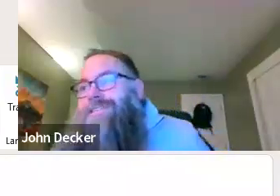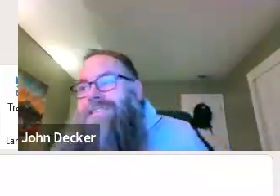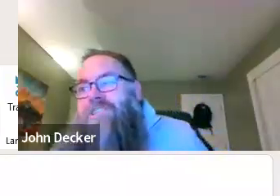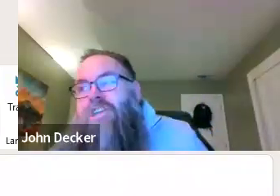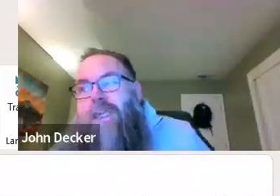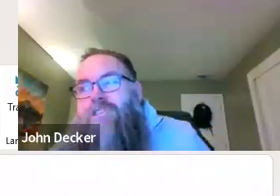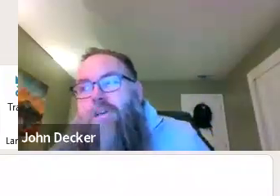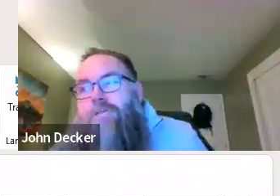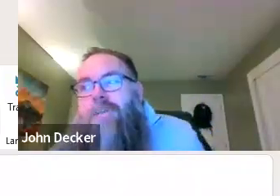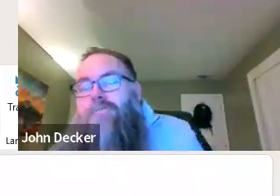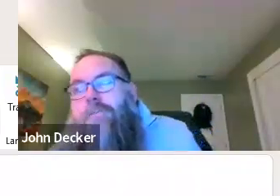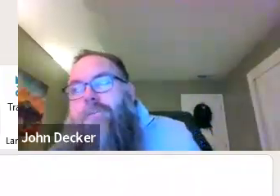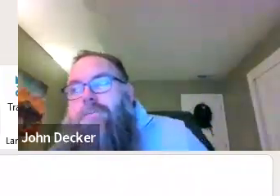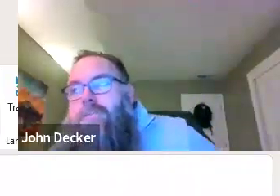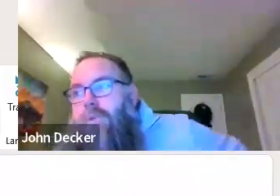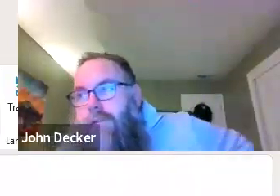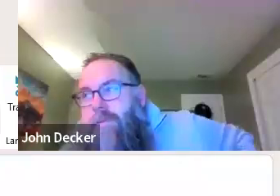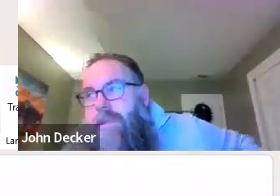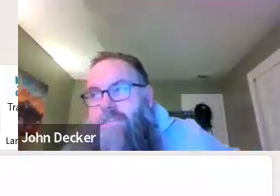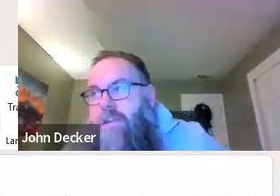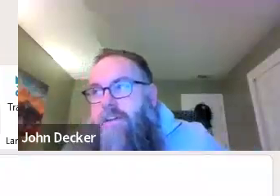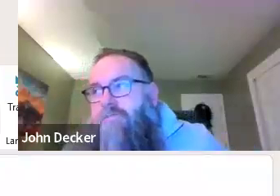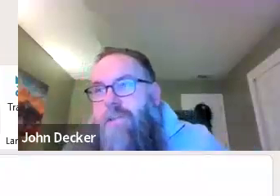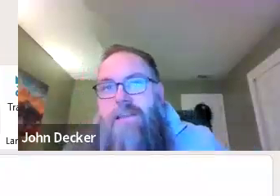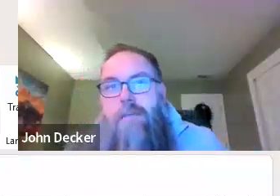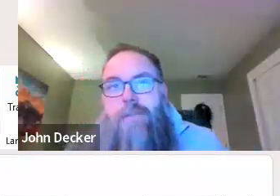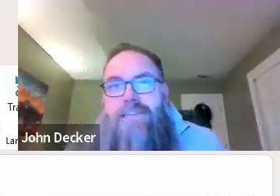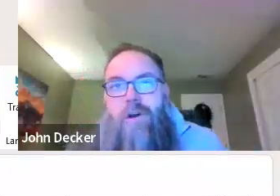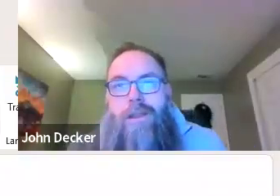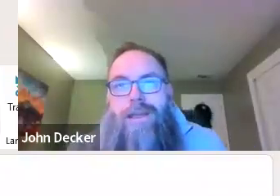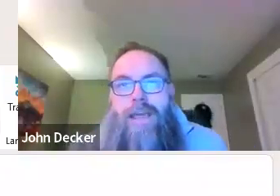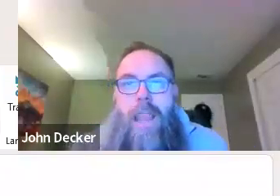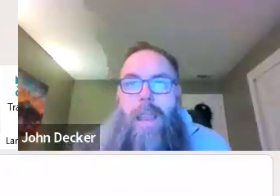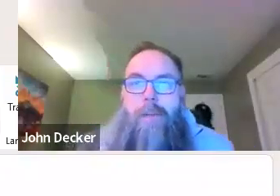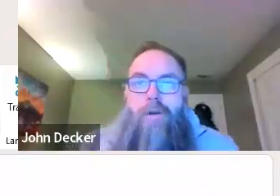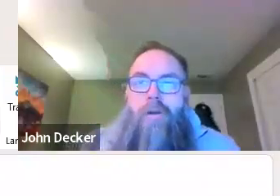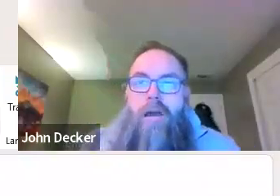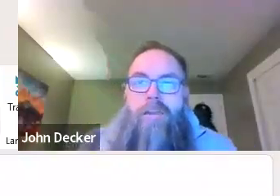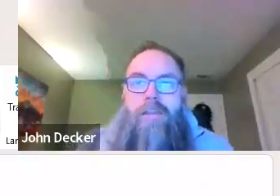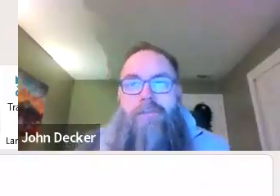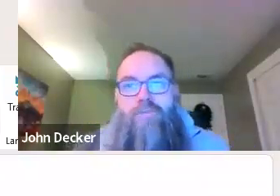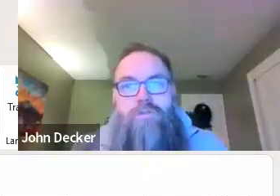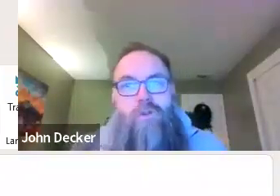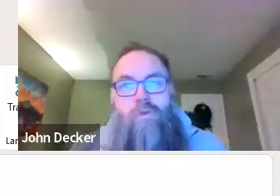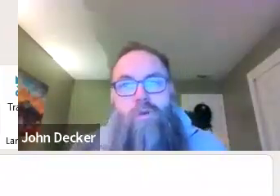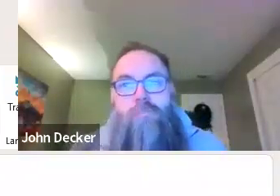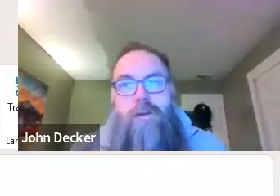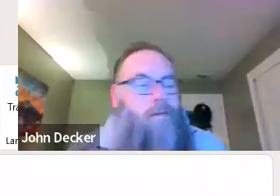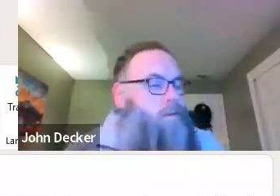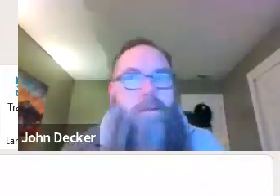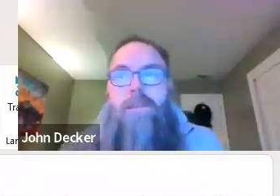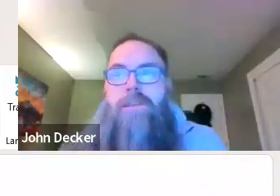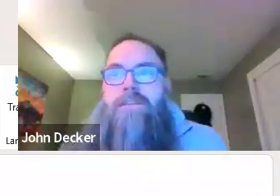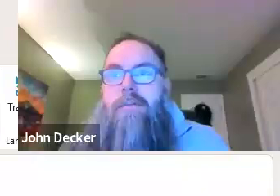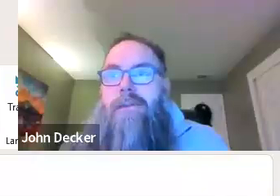individual. This is a change from the previous recommendation of billing based on number of individuals per